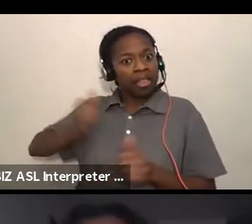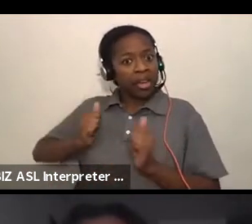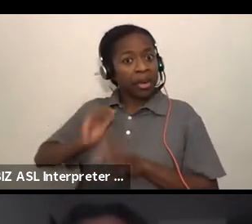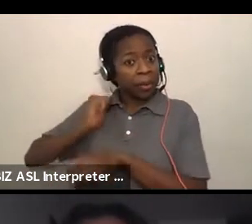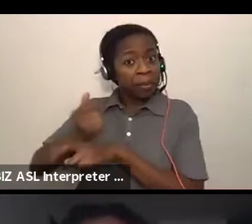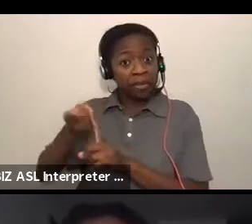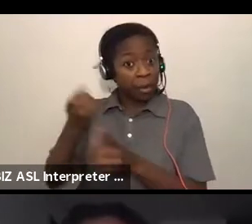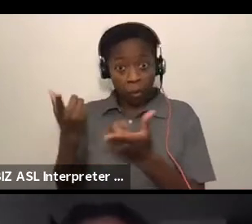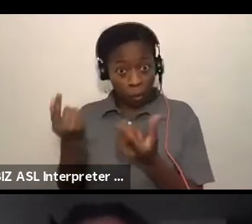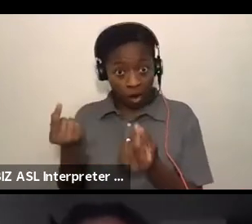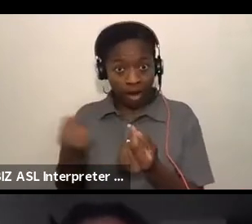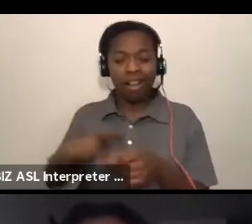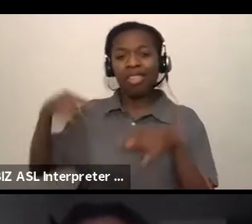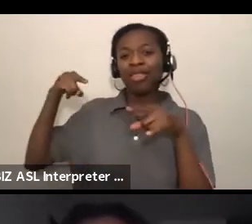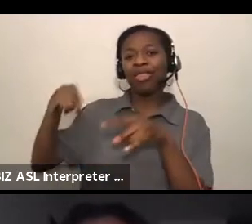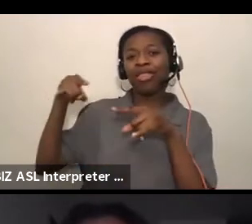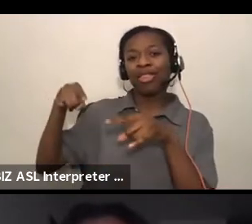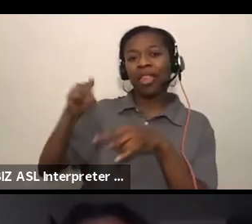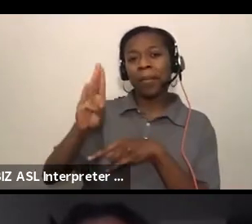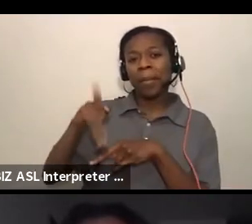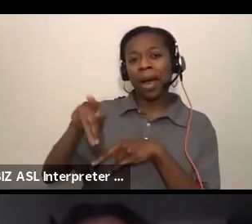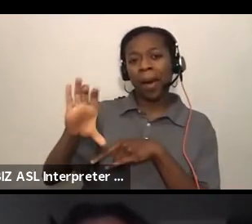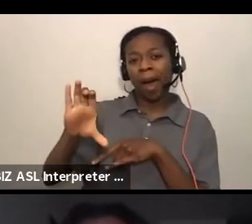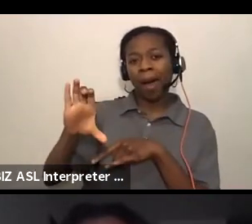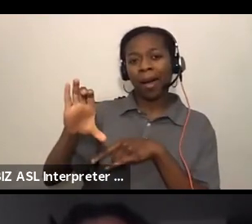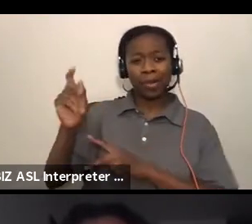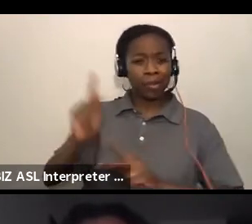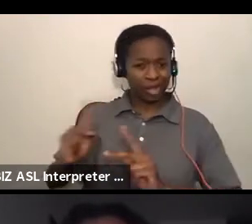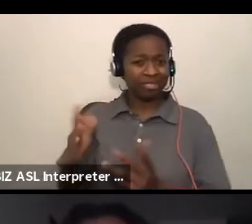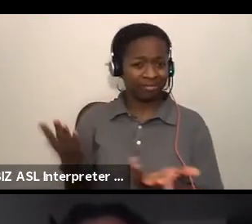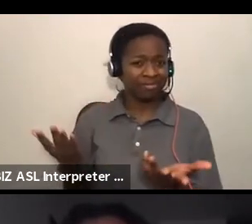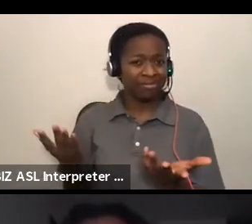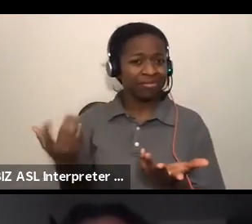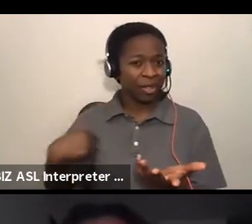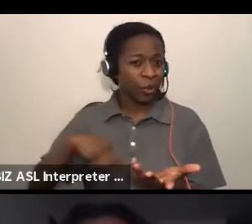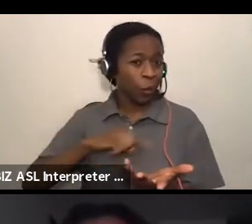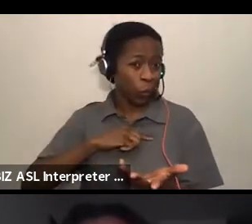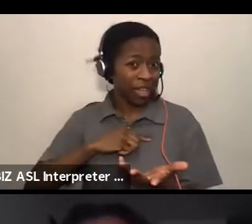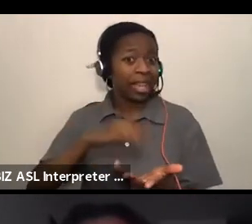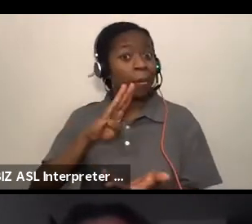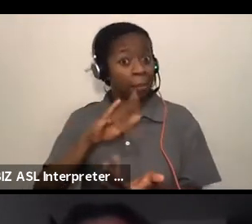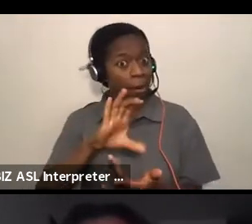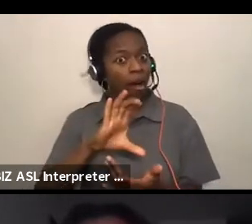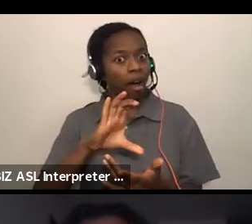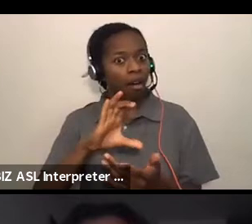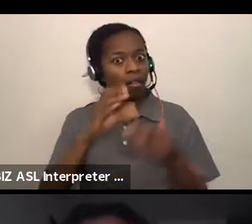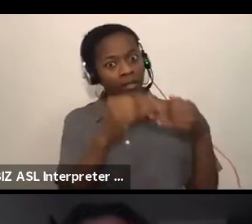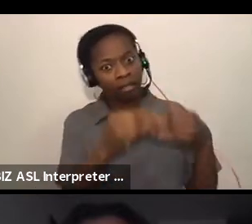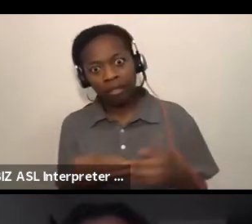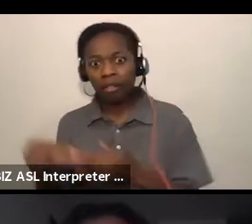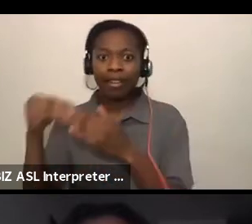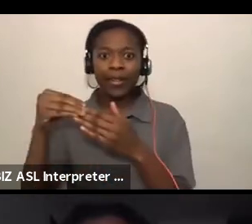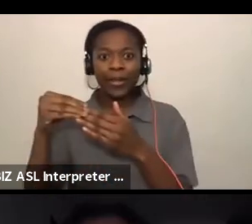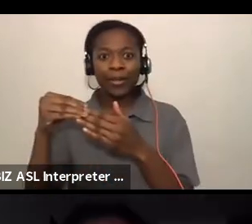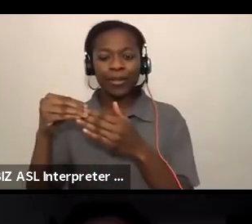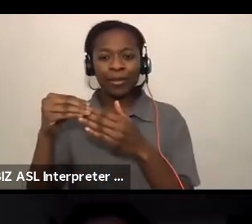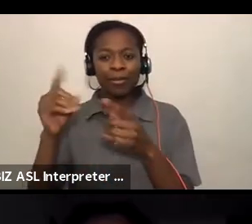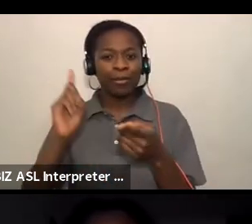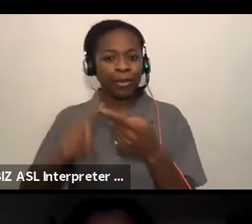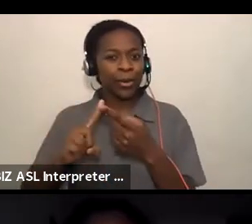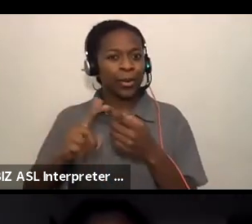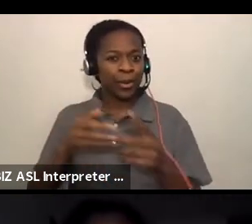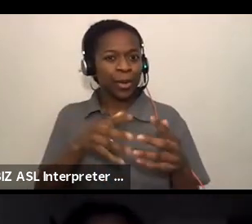we've kind of laid the groundwork for culture of the US. And like we see those parallels like today, and we're still struggling